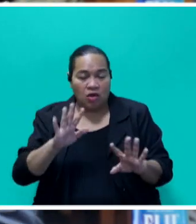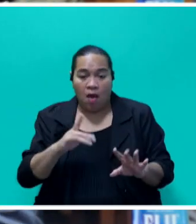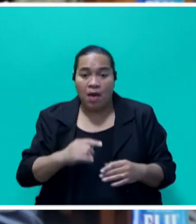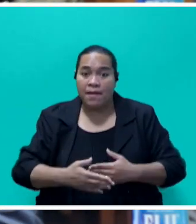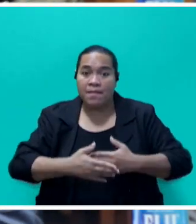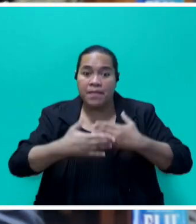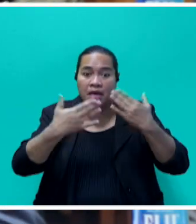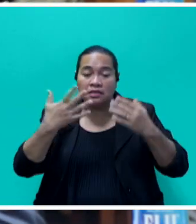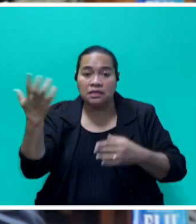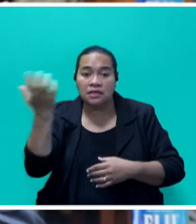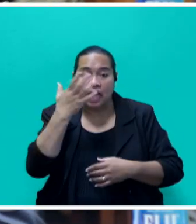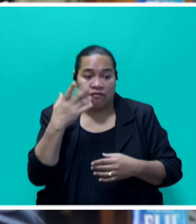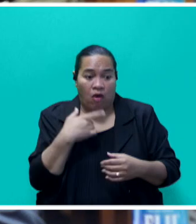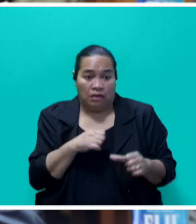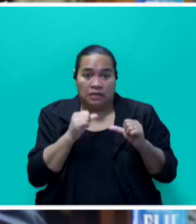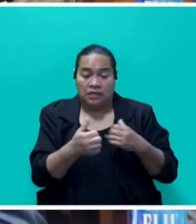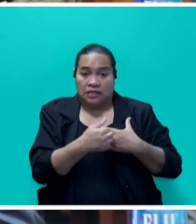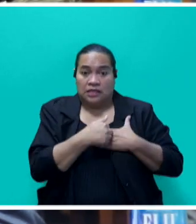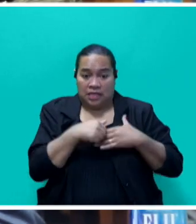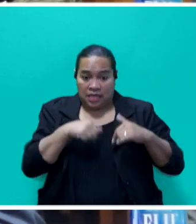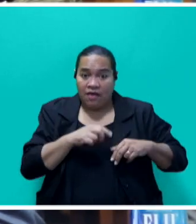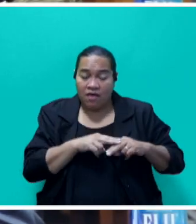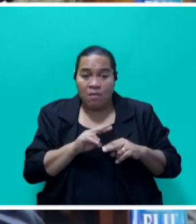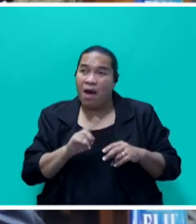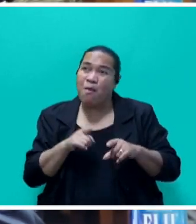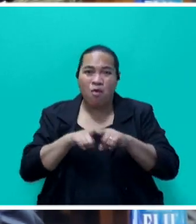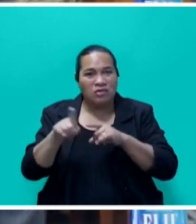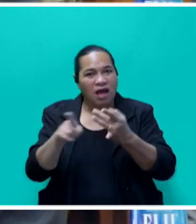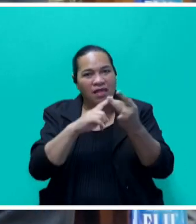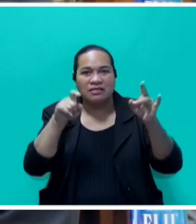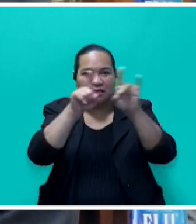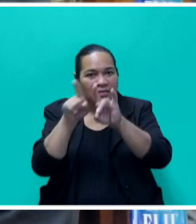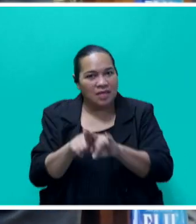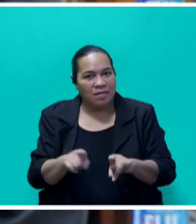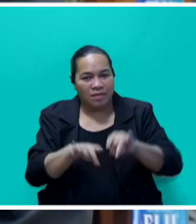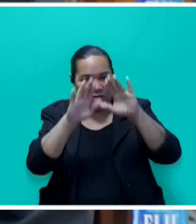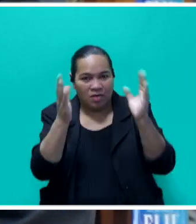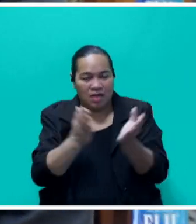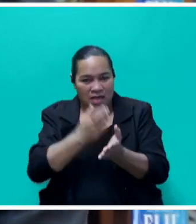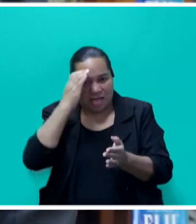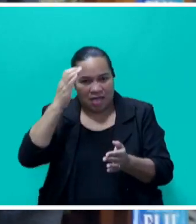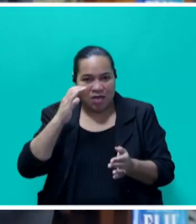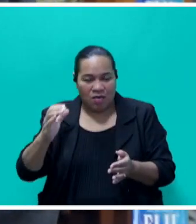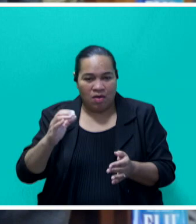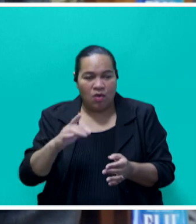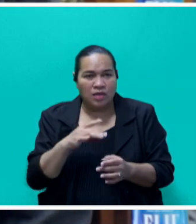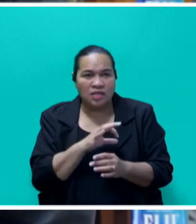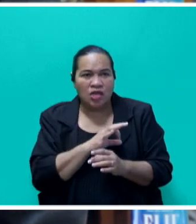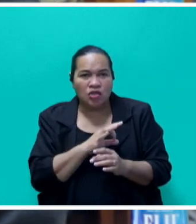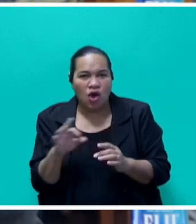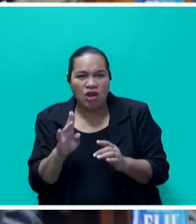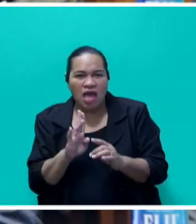security today, not only for Fiji, but probably in most countries, are what we call non-traditional